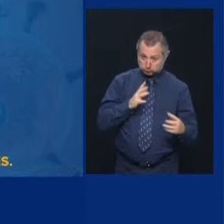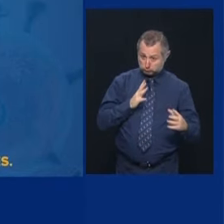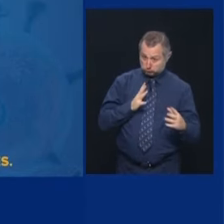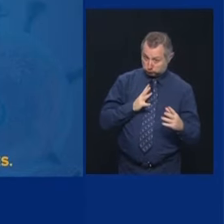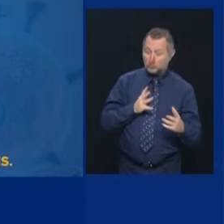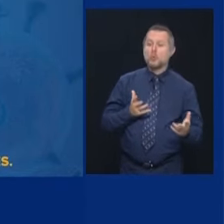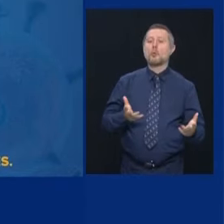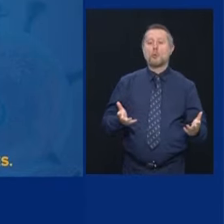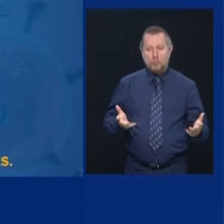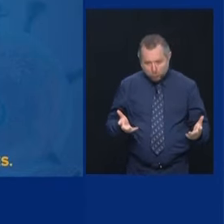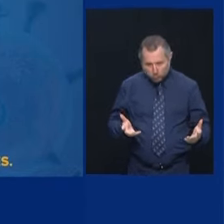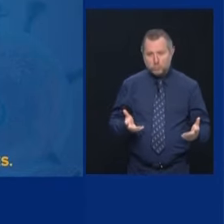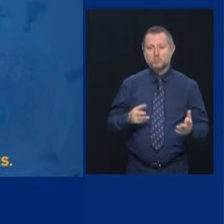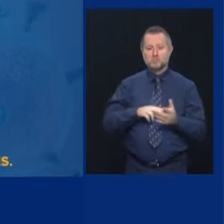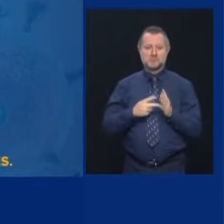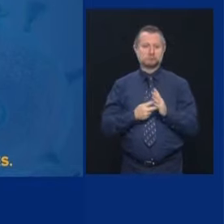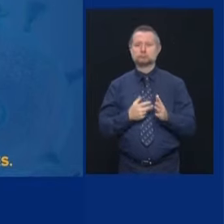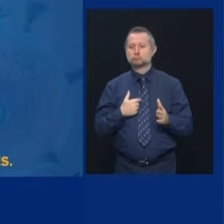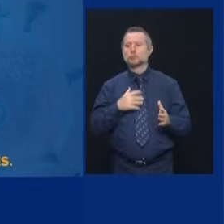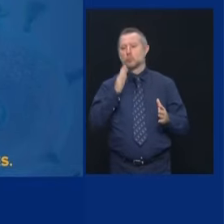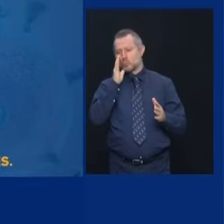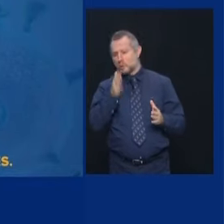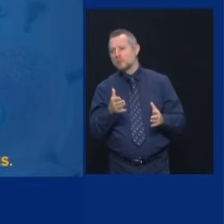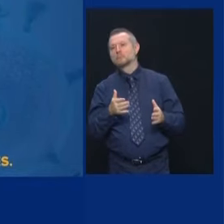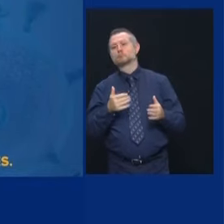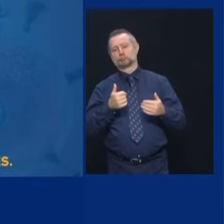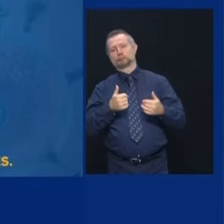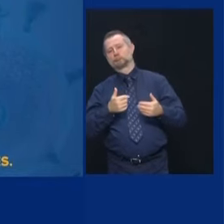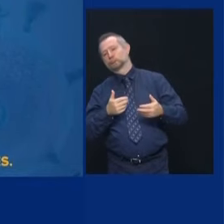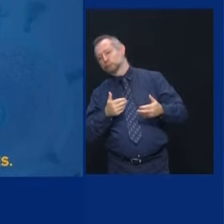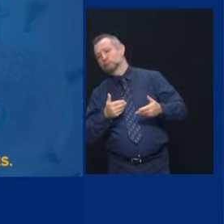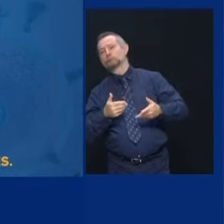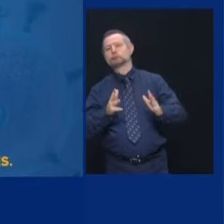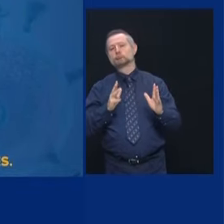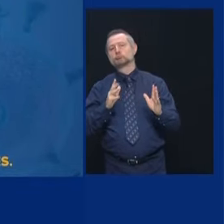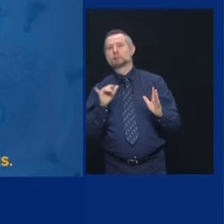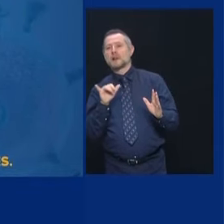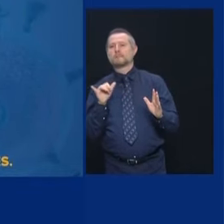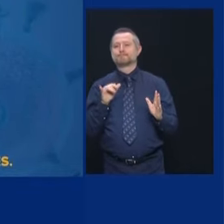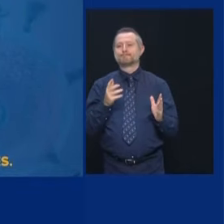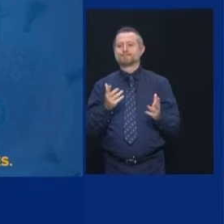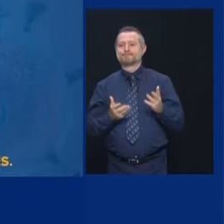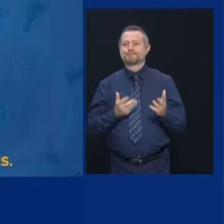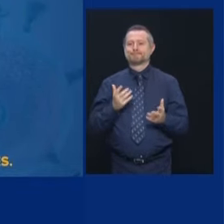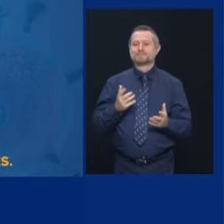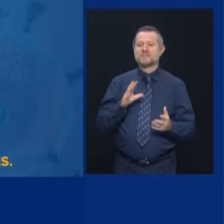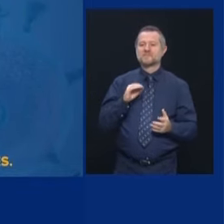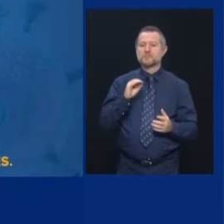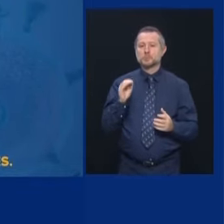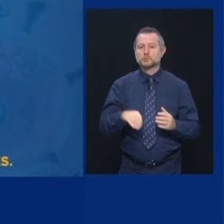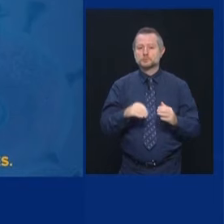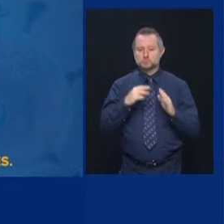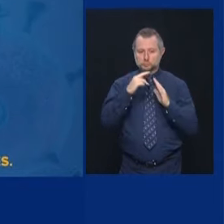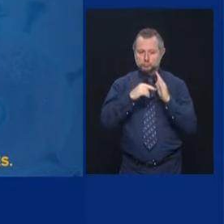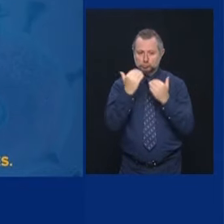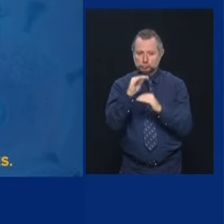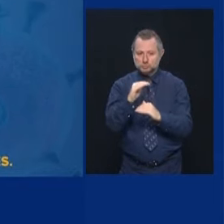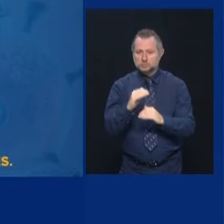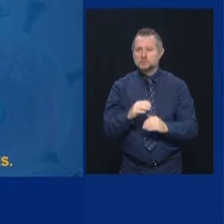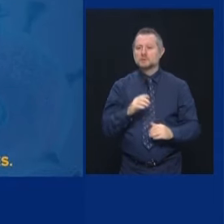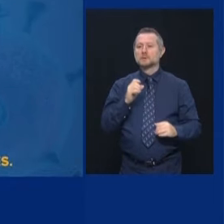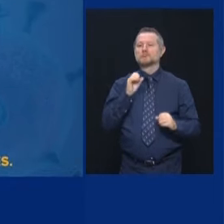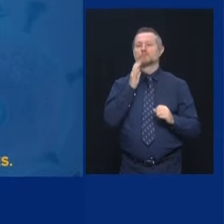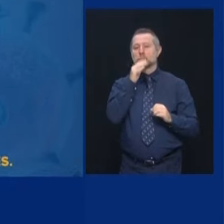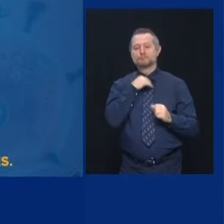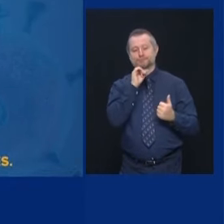then we will go with reduced guidance, 50% rules,